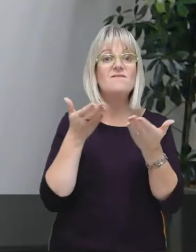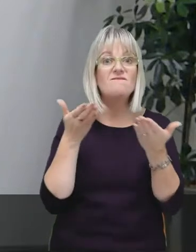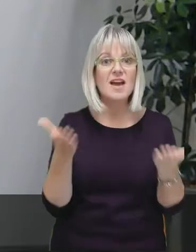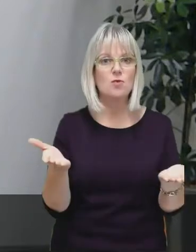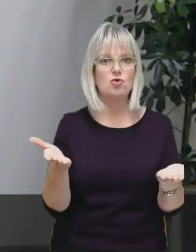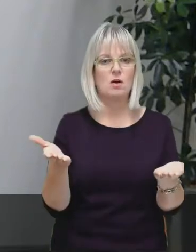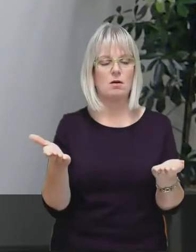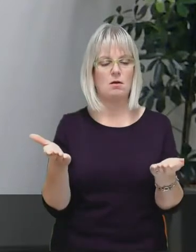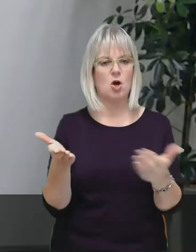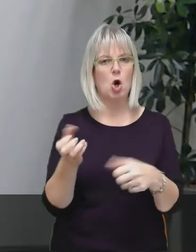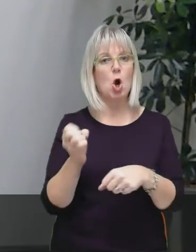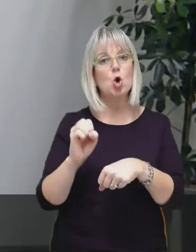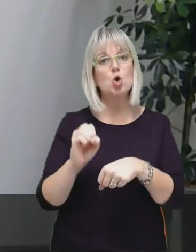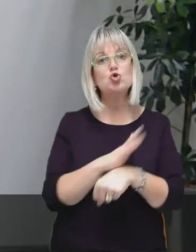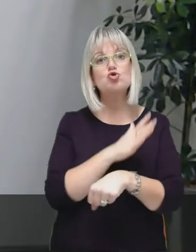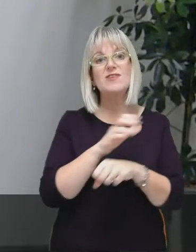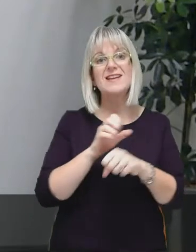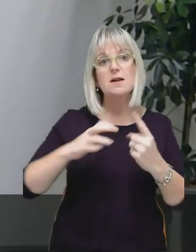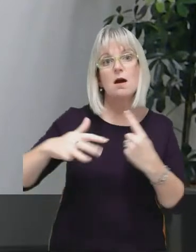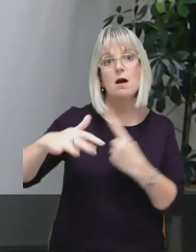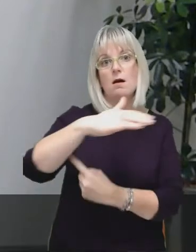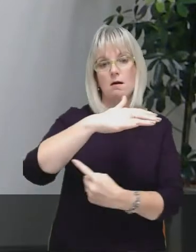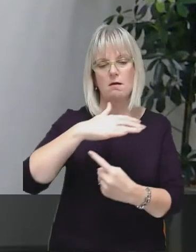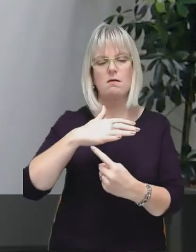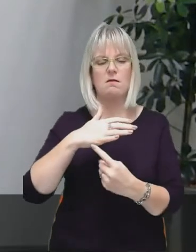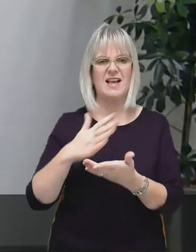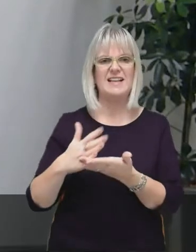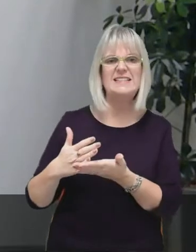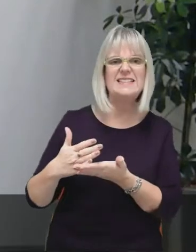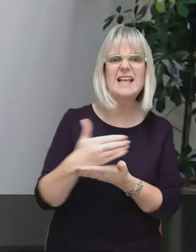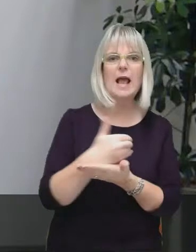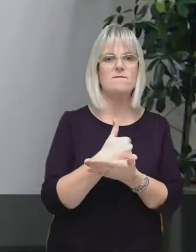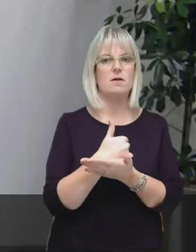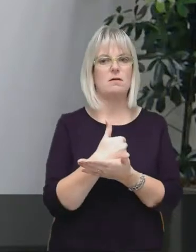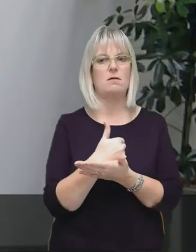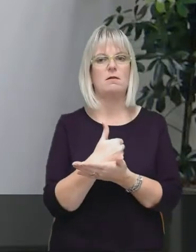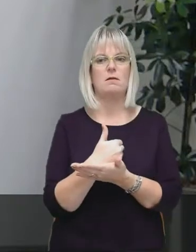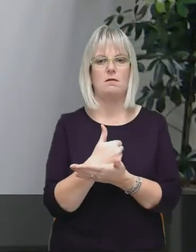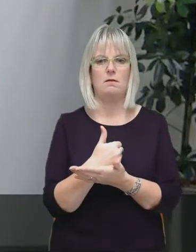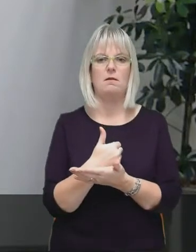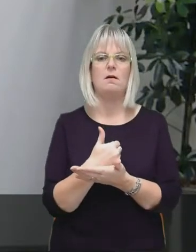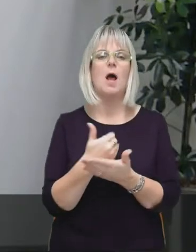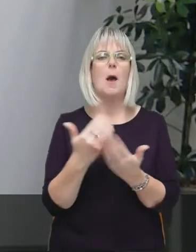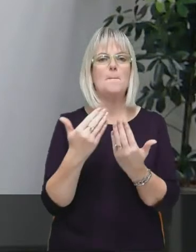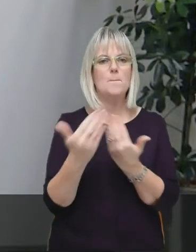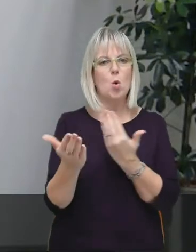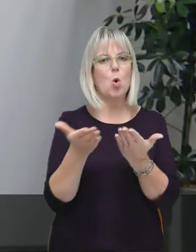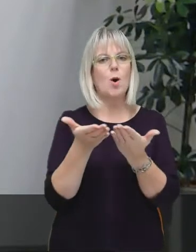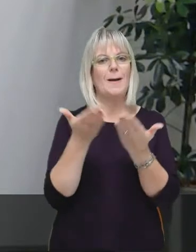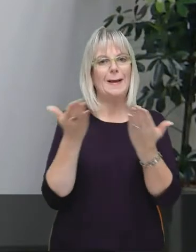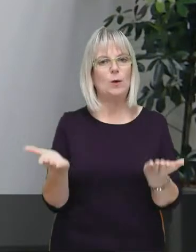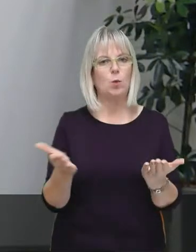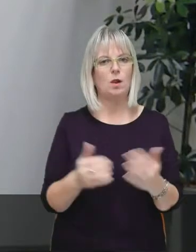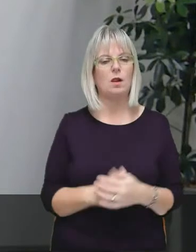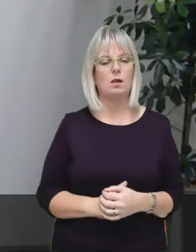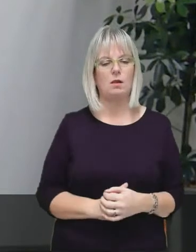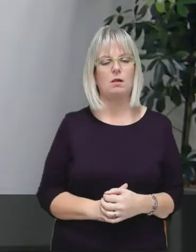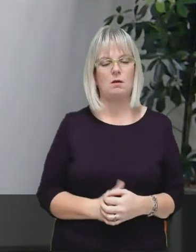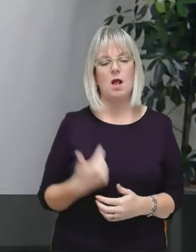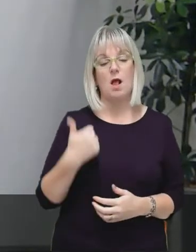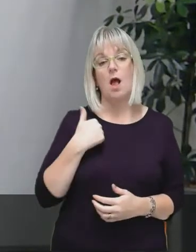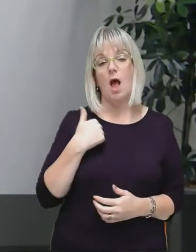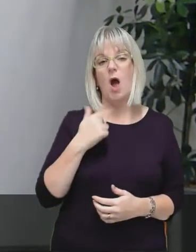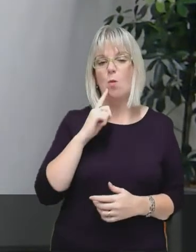more equal. My promise to you is that I'll continue to fight for this vision for our city and